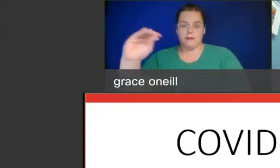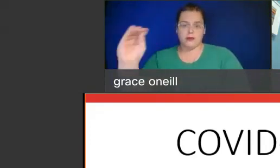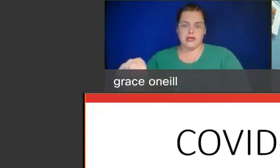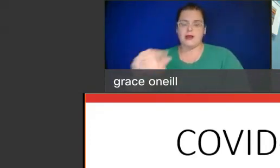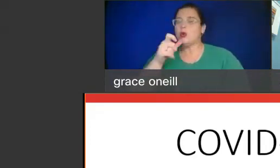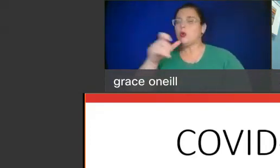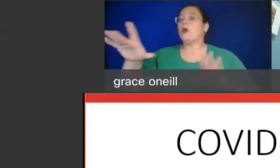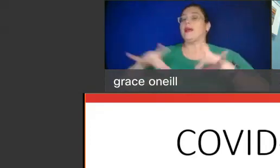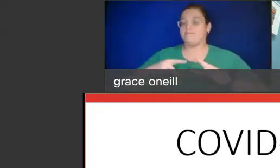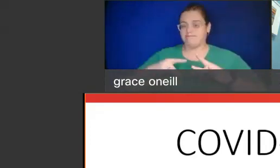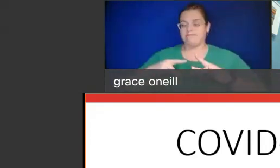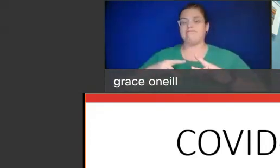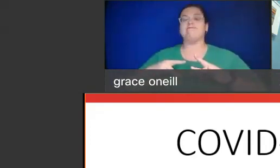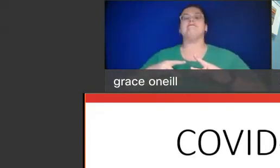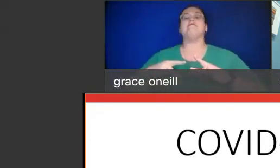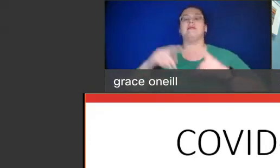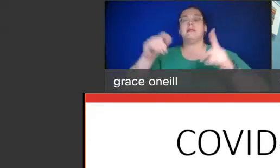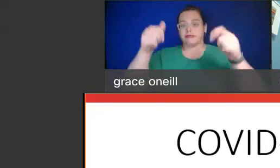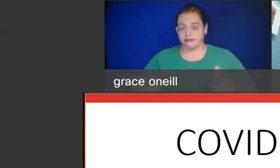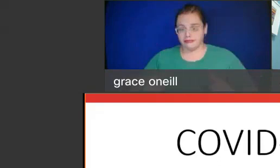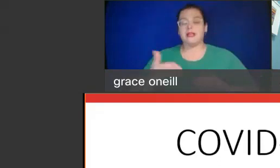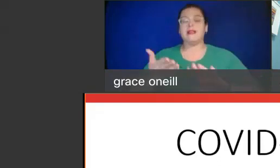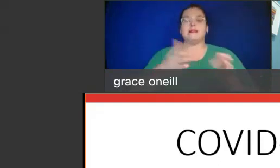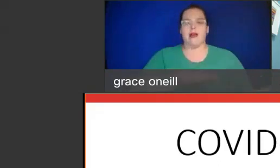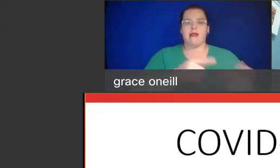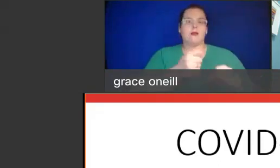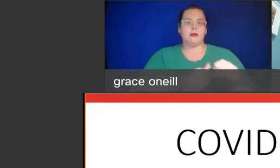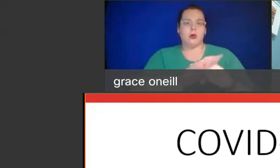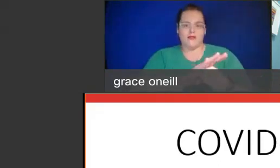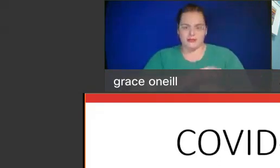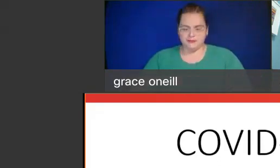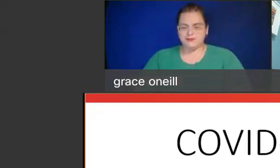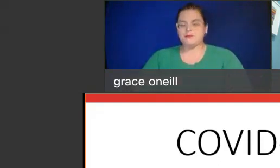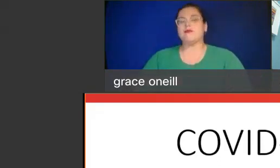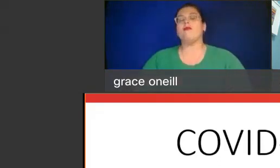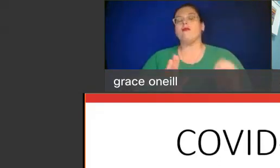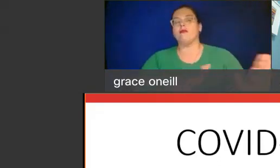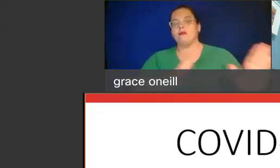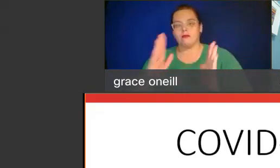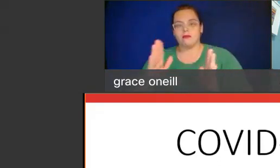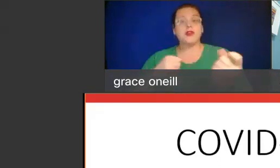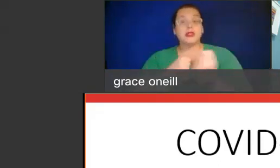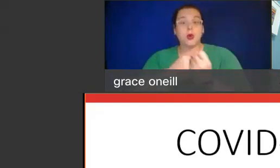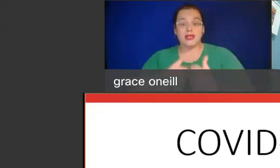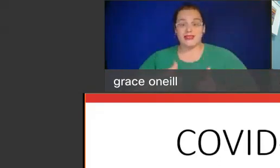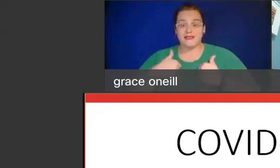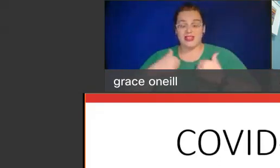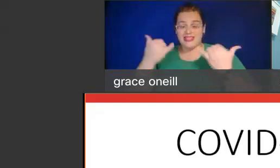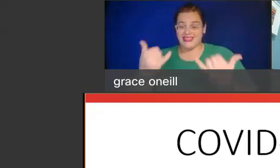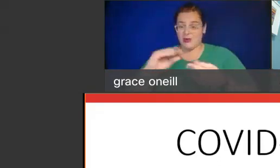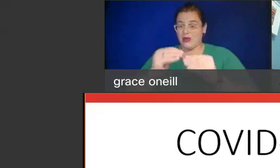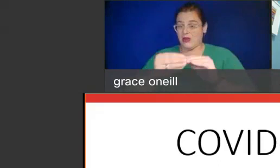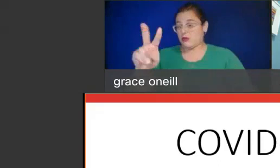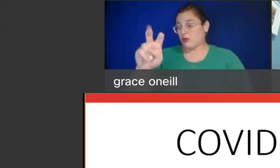COVID and had a confirmed COVID death. In supported living, the number is now at 281, which is